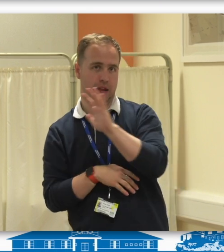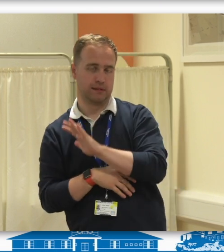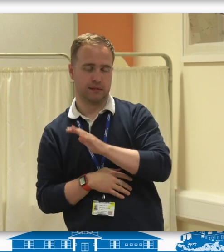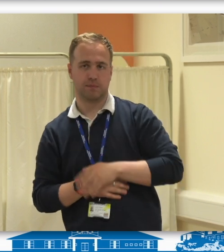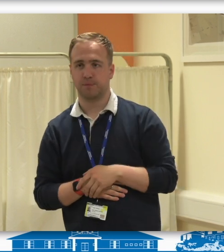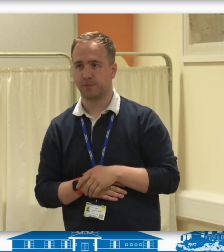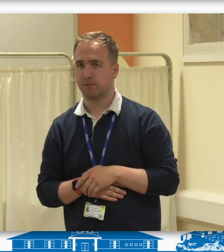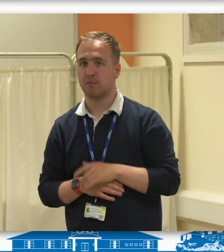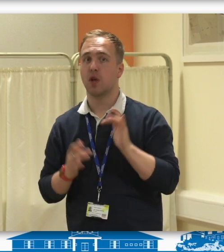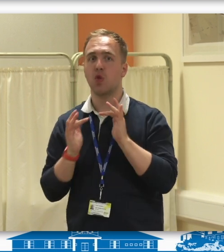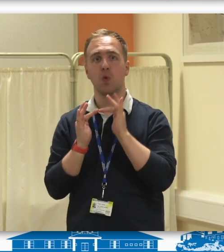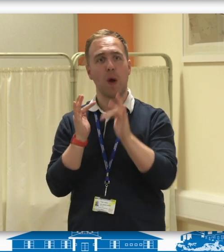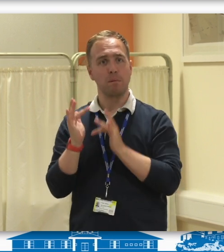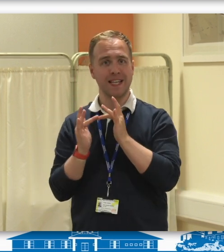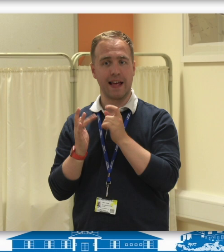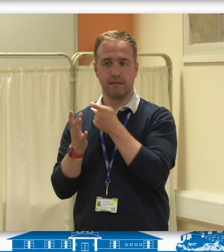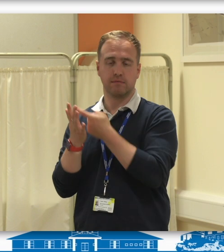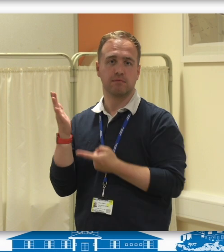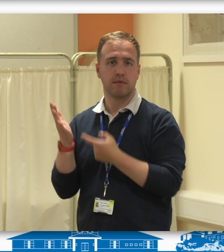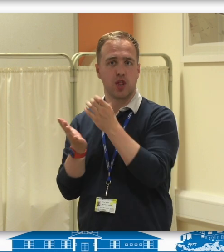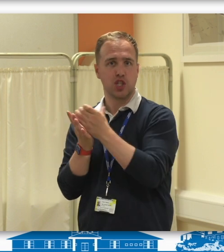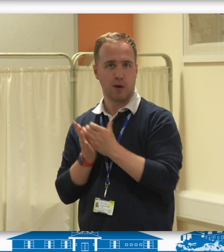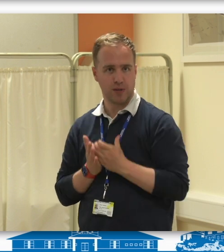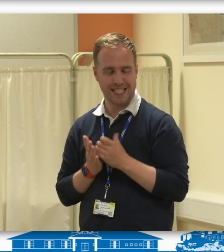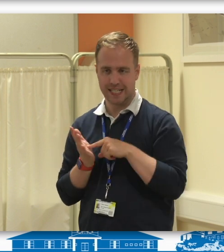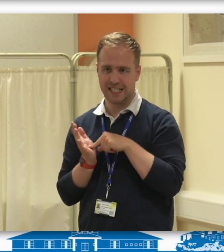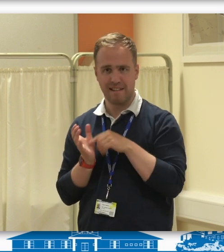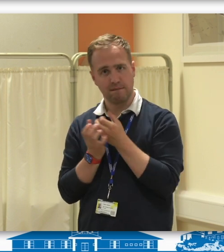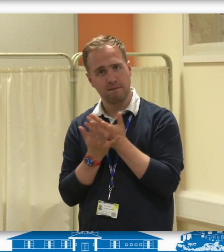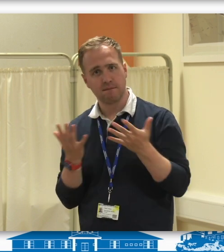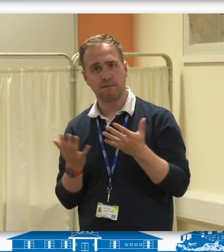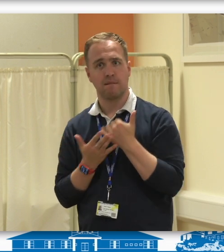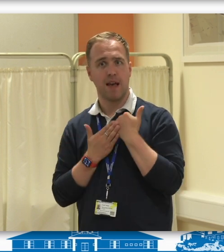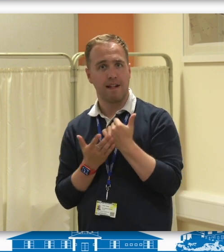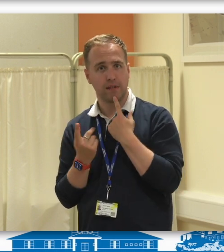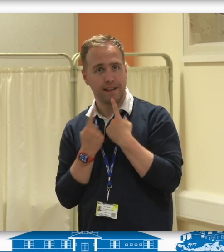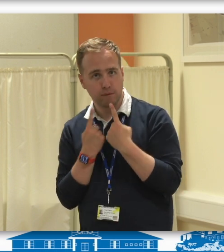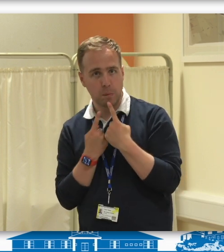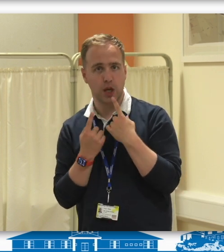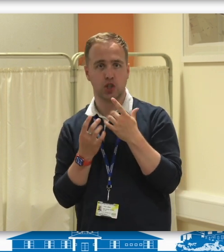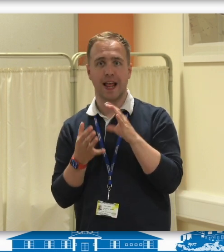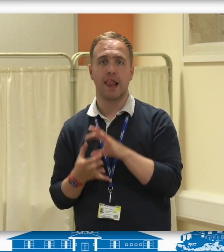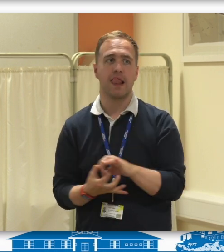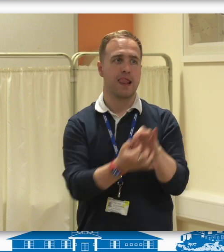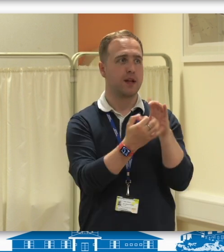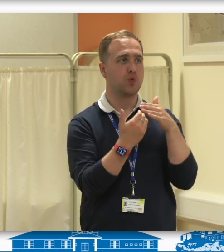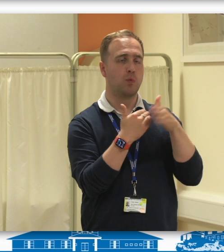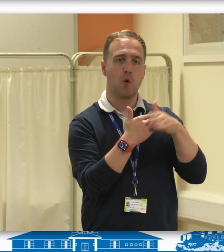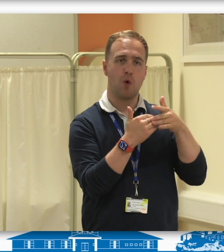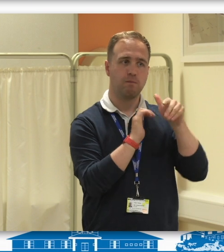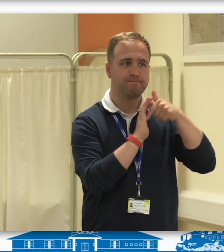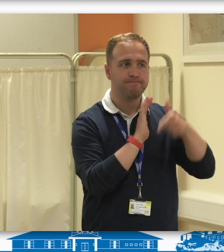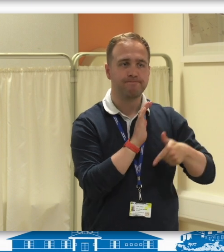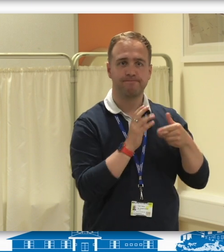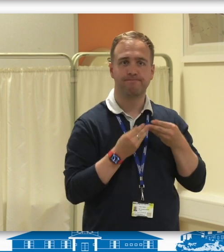The websites for each of these charities offer lots of helpful information and links to further resources. And in